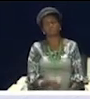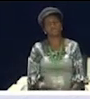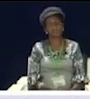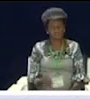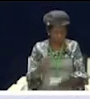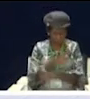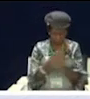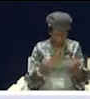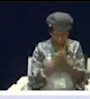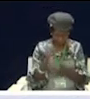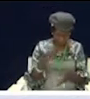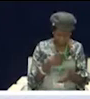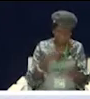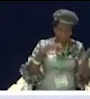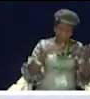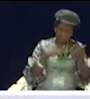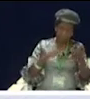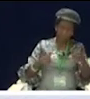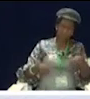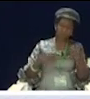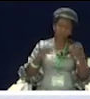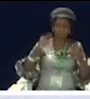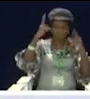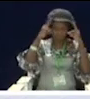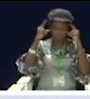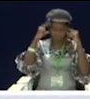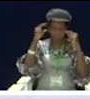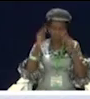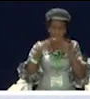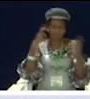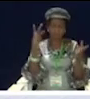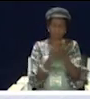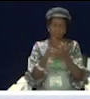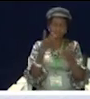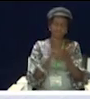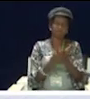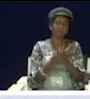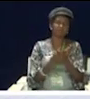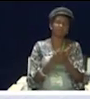You don't believe me? Study the life of Moses very well.